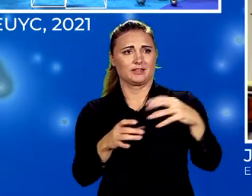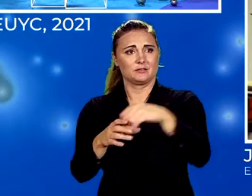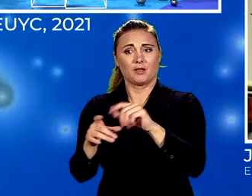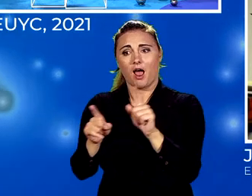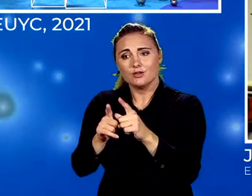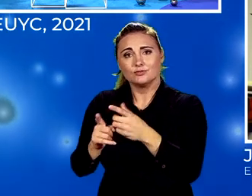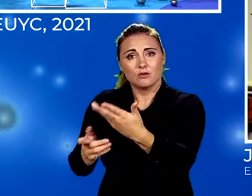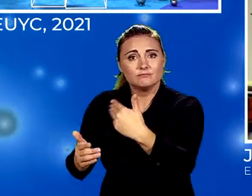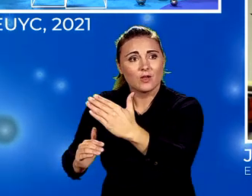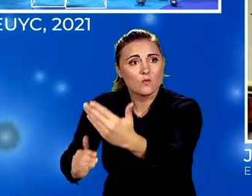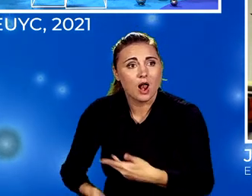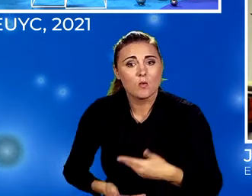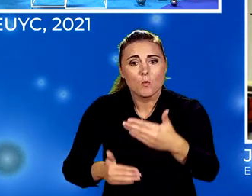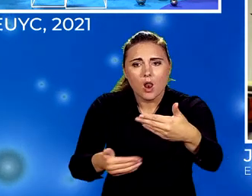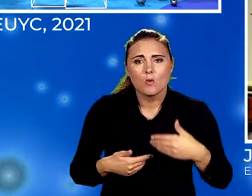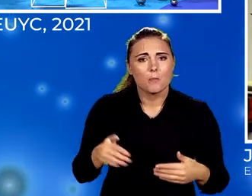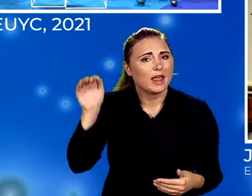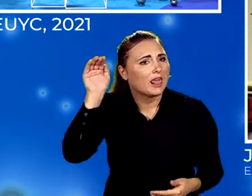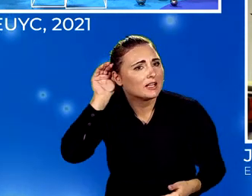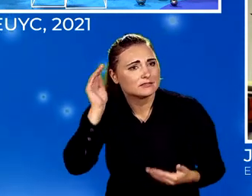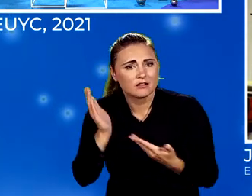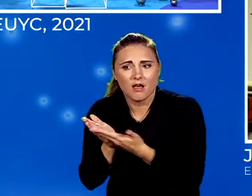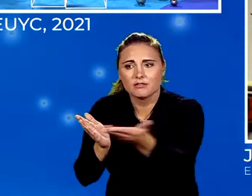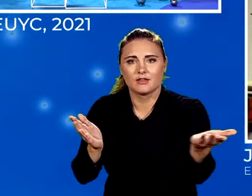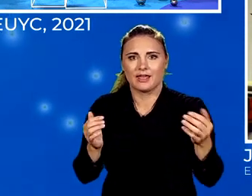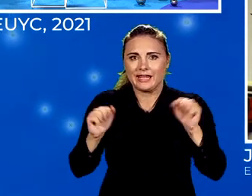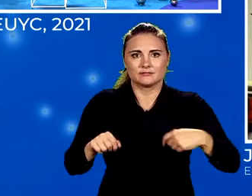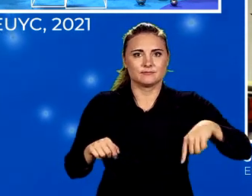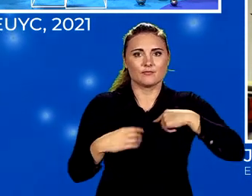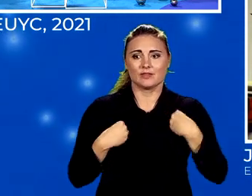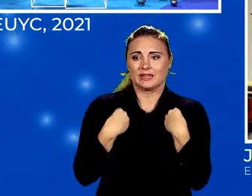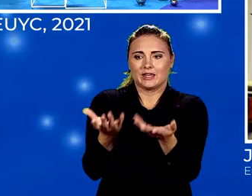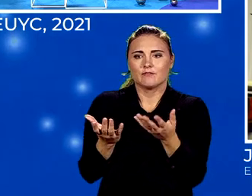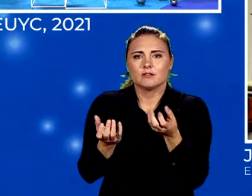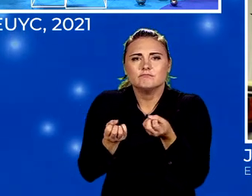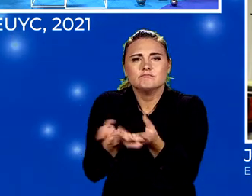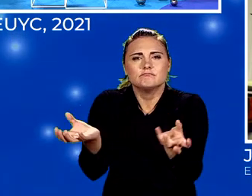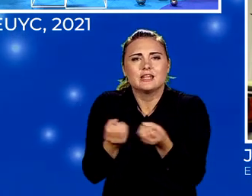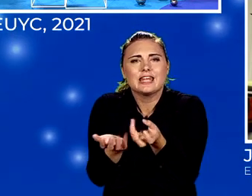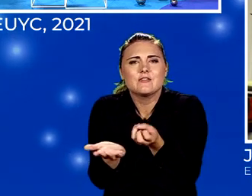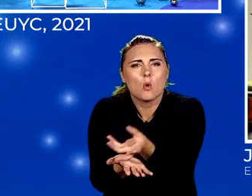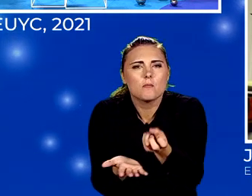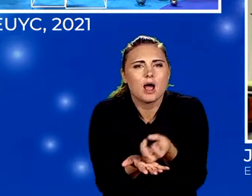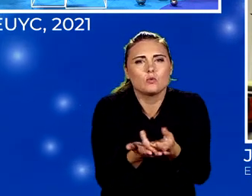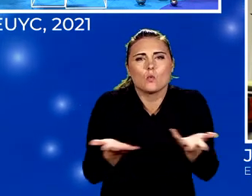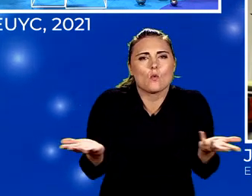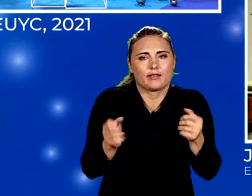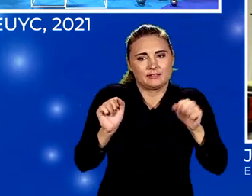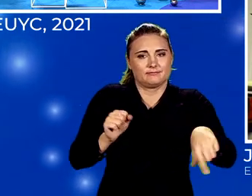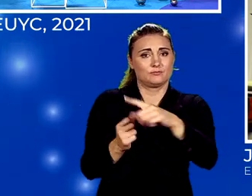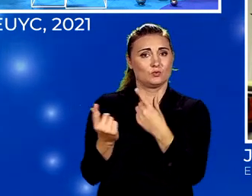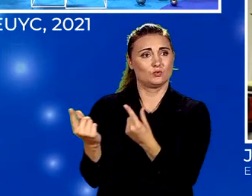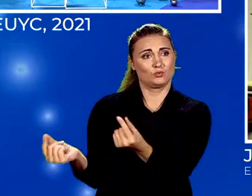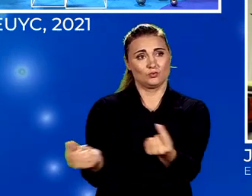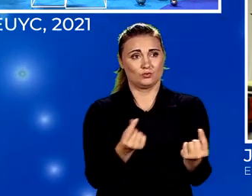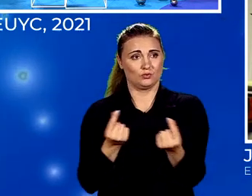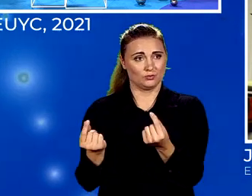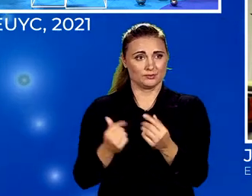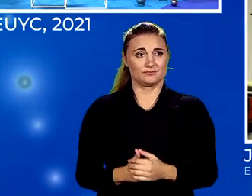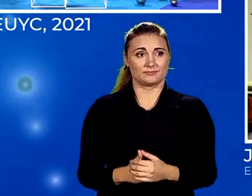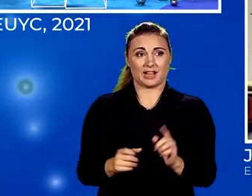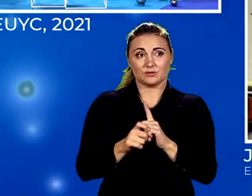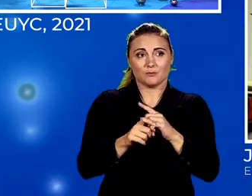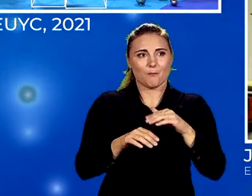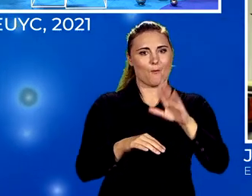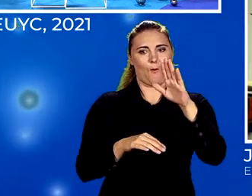voice at the conference and beyond. And there are also some other concrete things that are already in